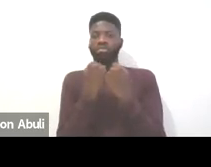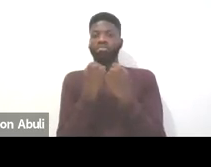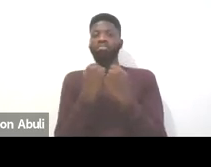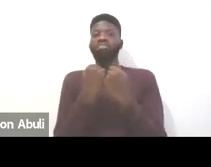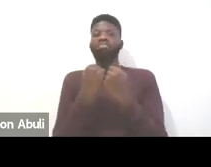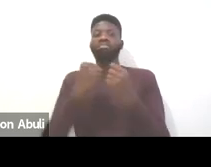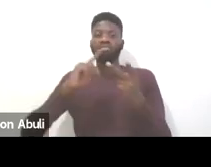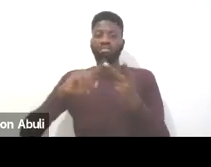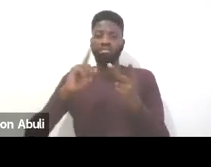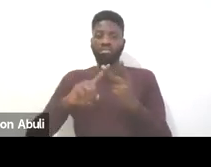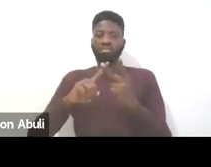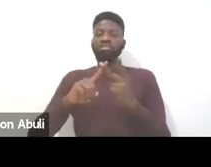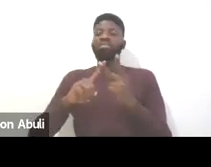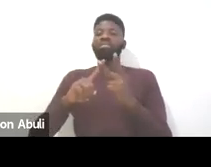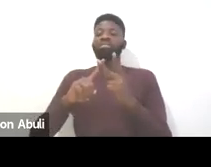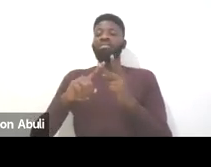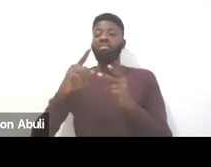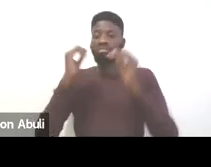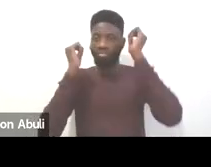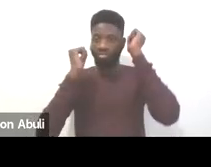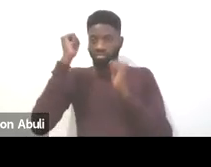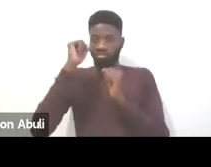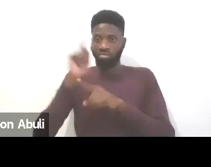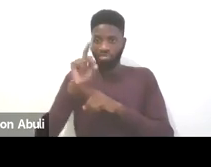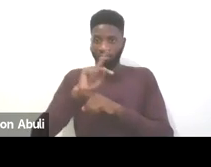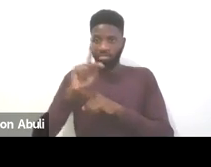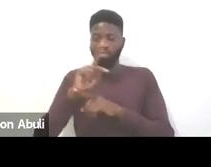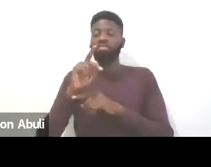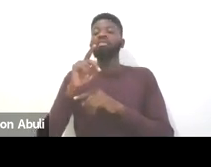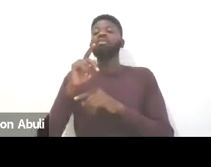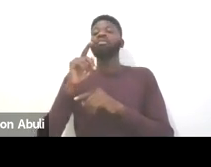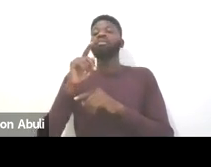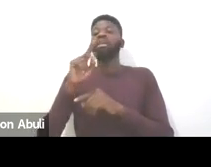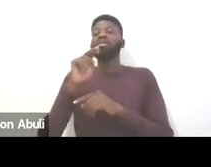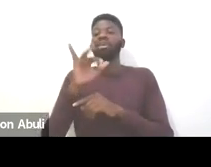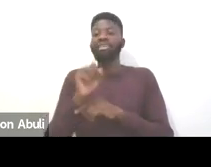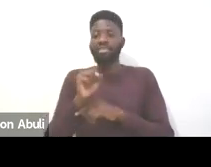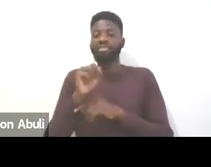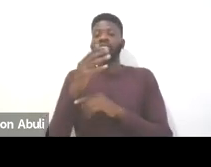paramilitary training. This is someone who's gone through the NYS, firefighting, first aid. Those are